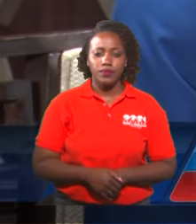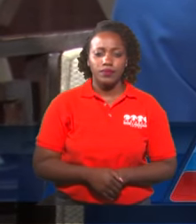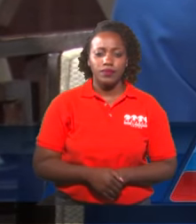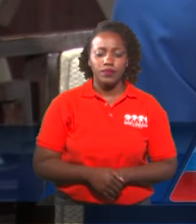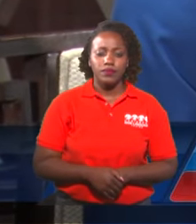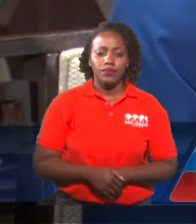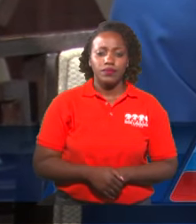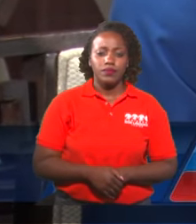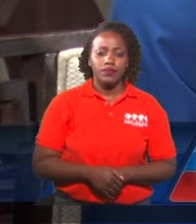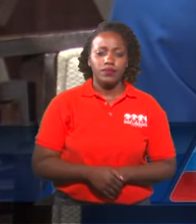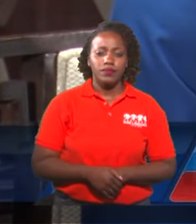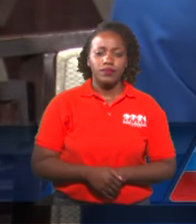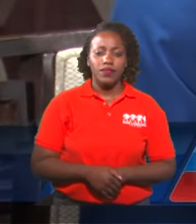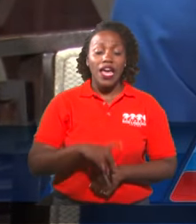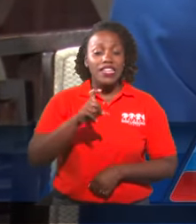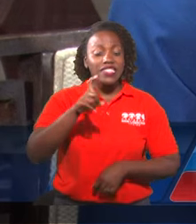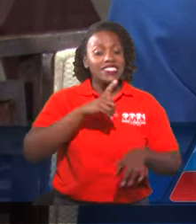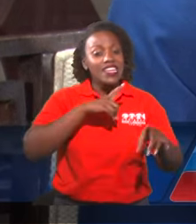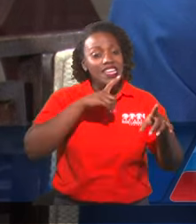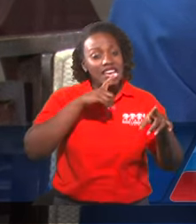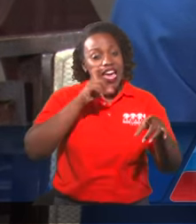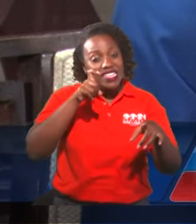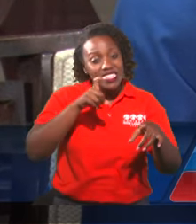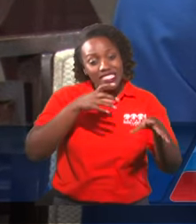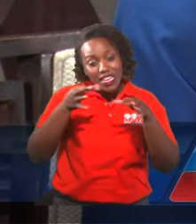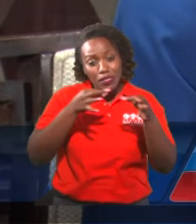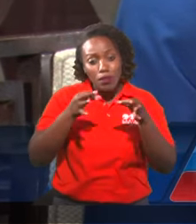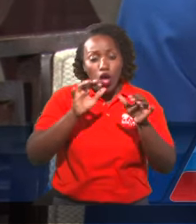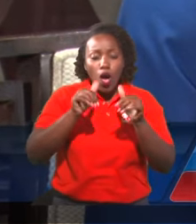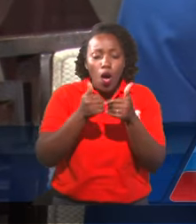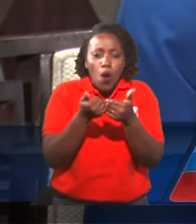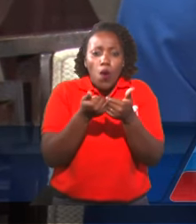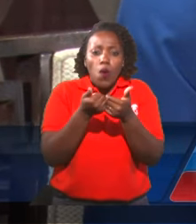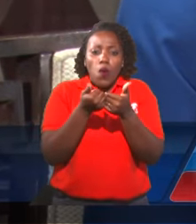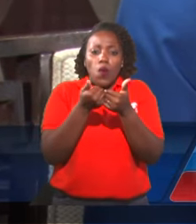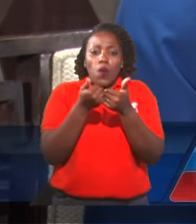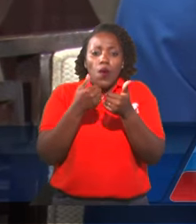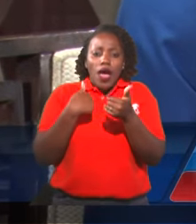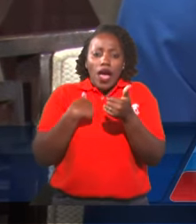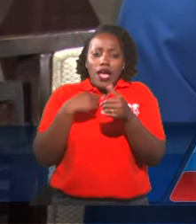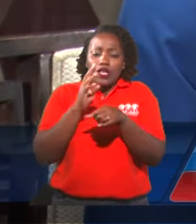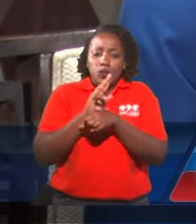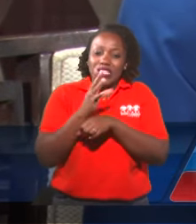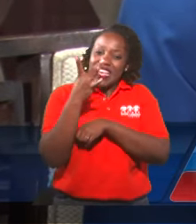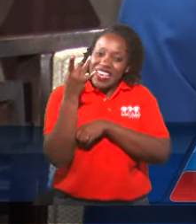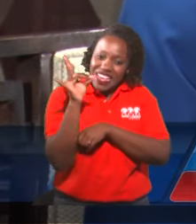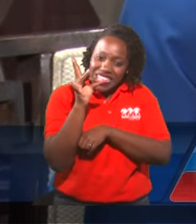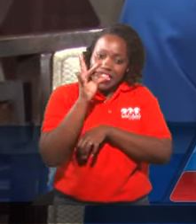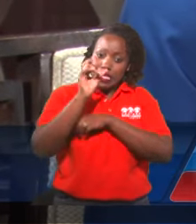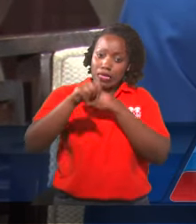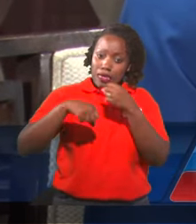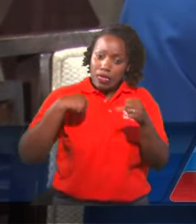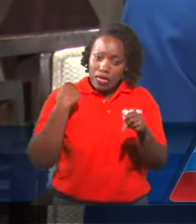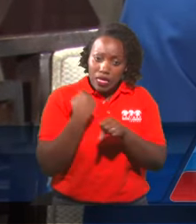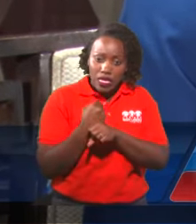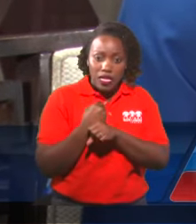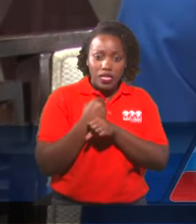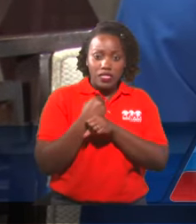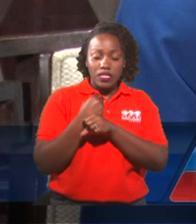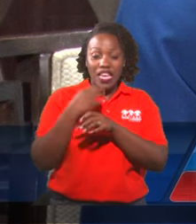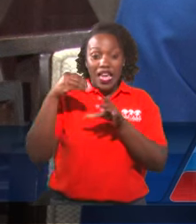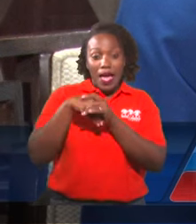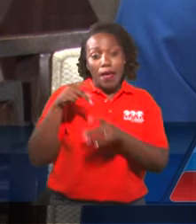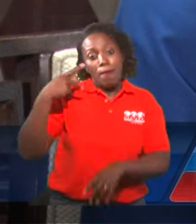to explain to you how I spent 18 years in